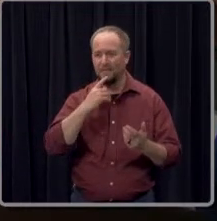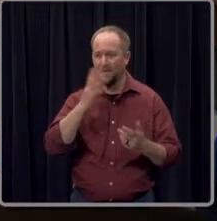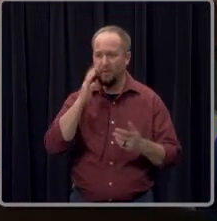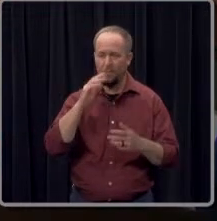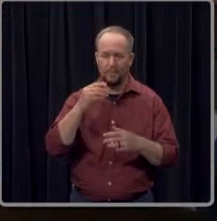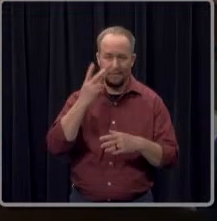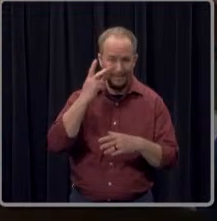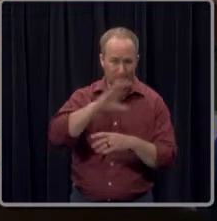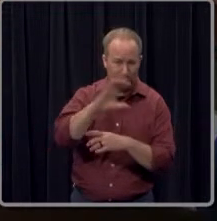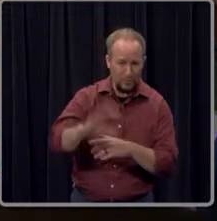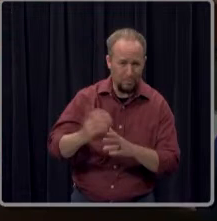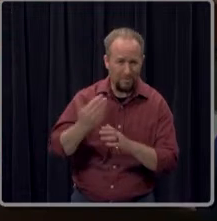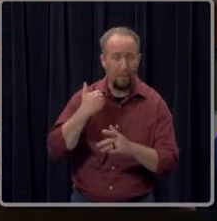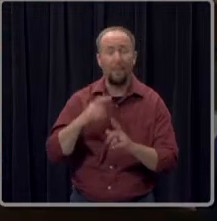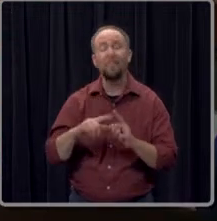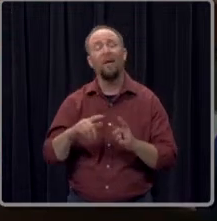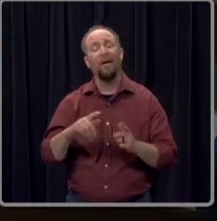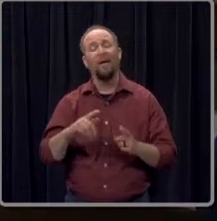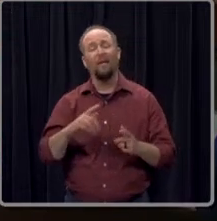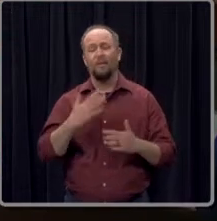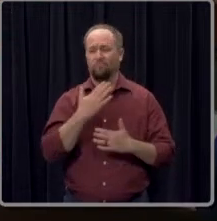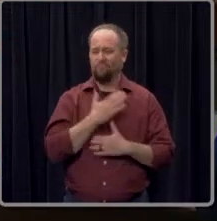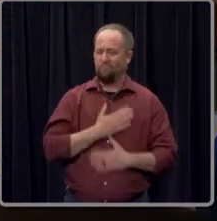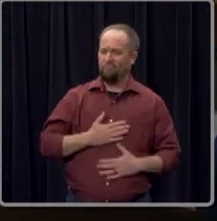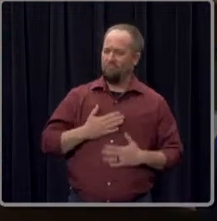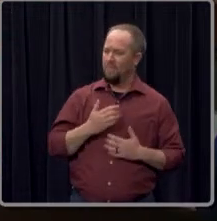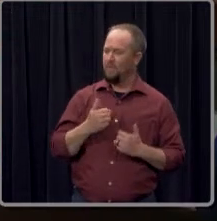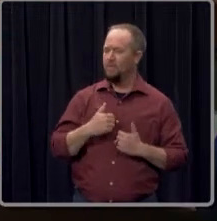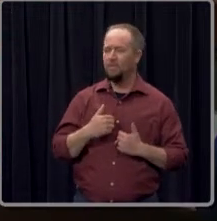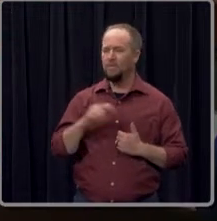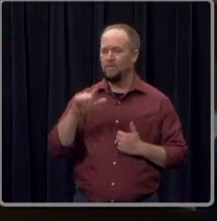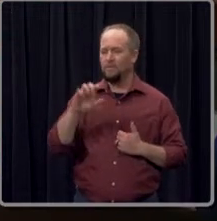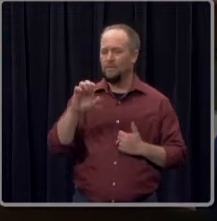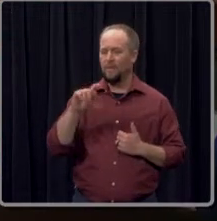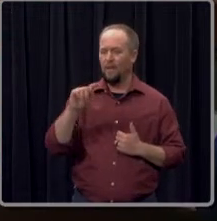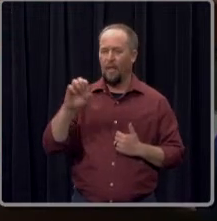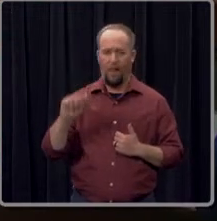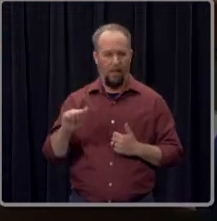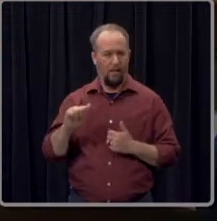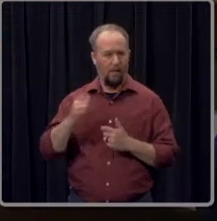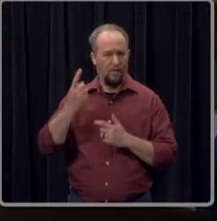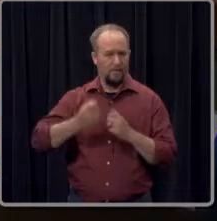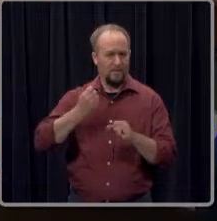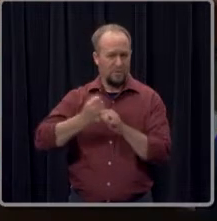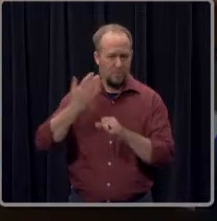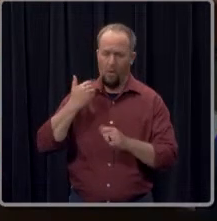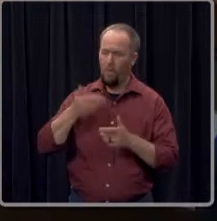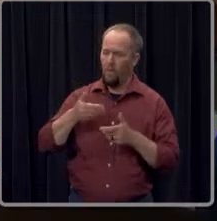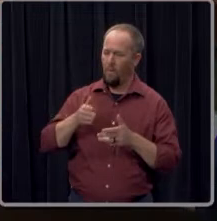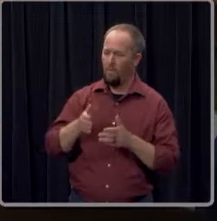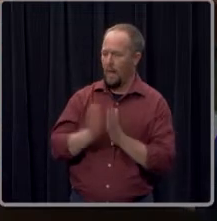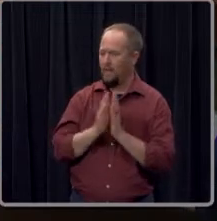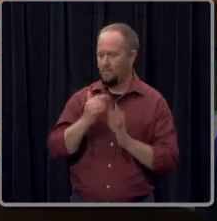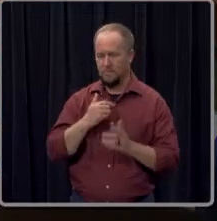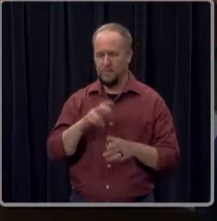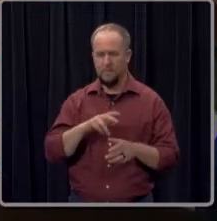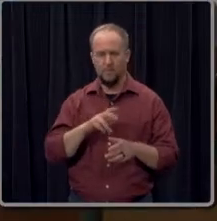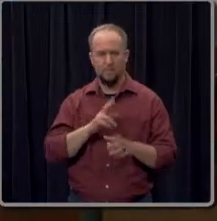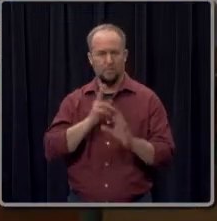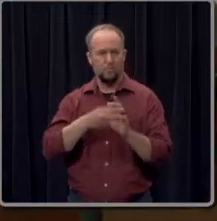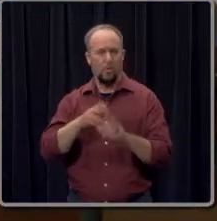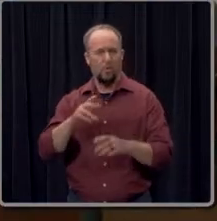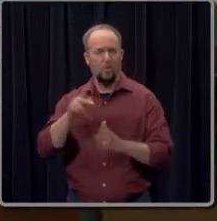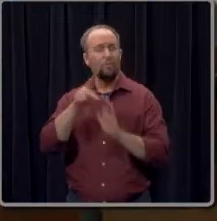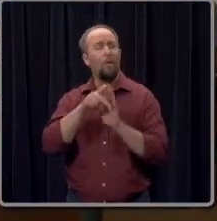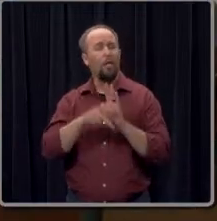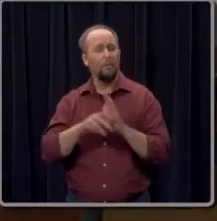camera. So I have the pleasure, Leetta a year ago asked me to step in a role she had, which was on the policy